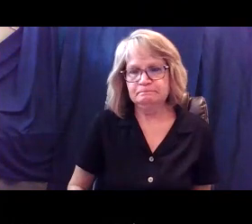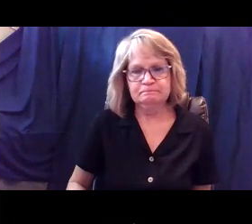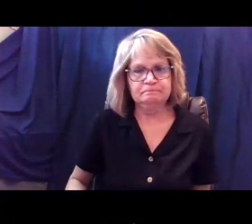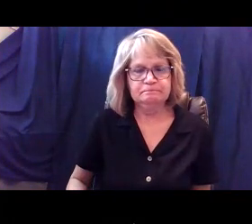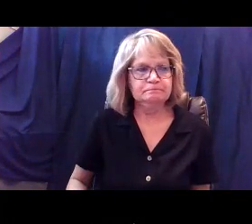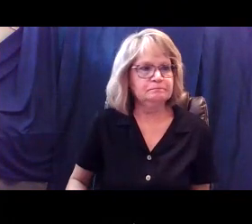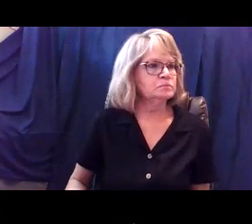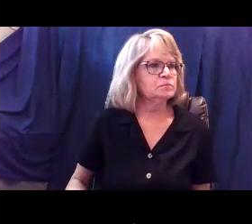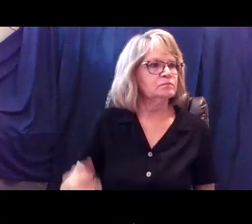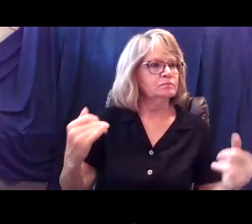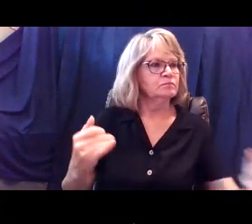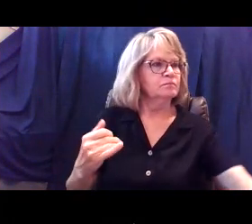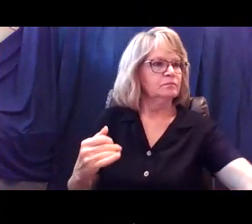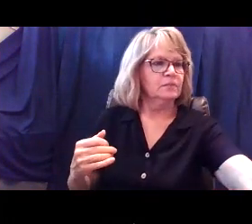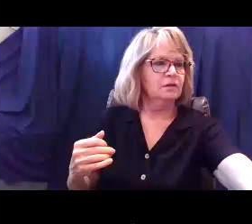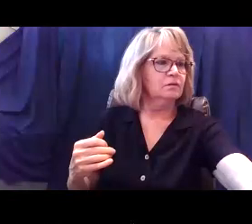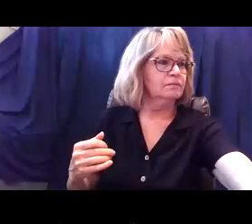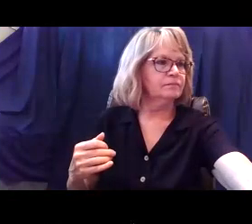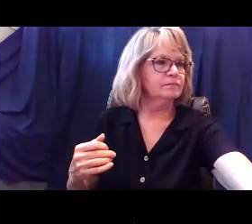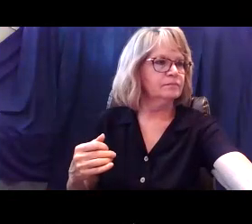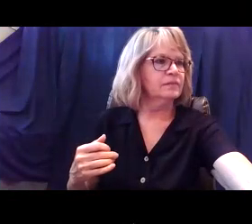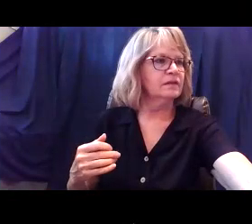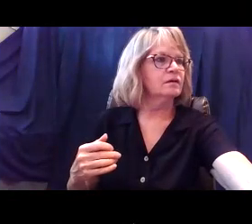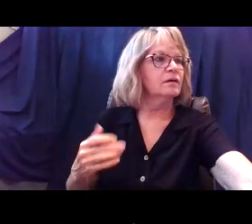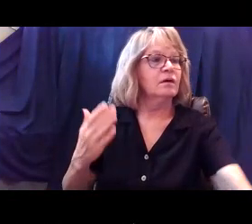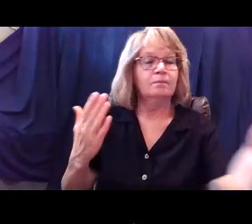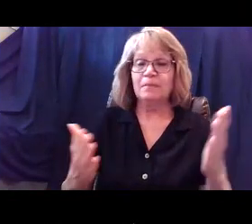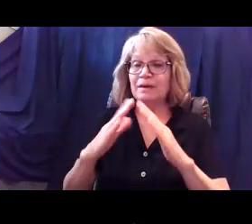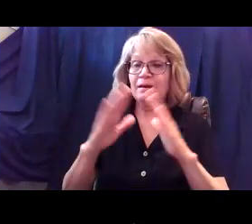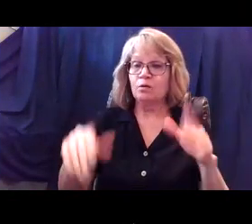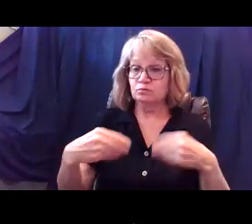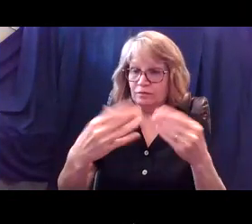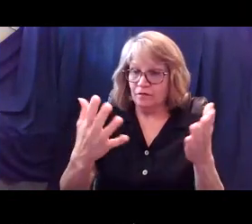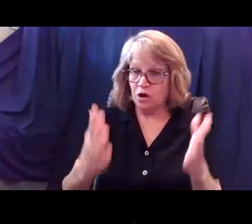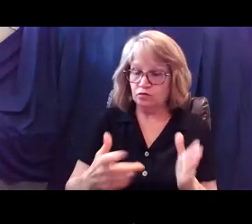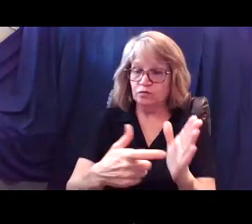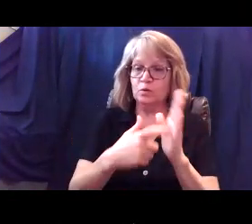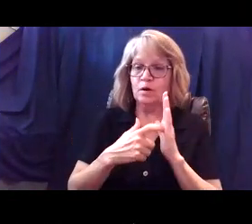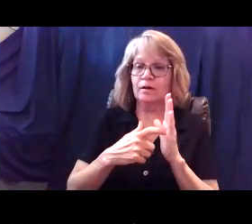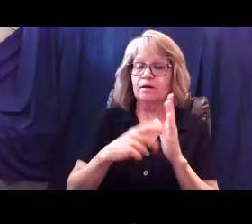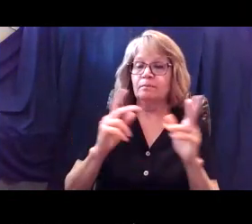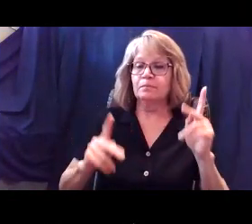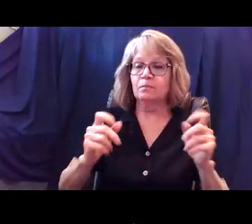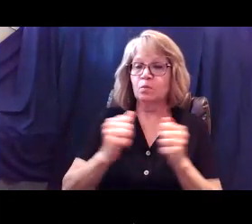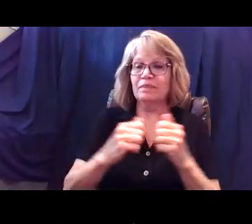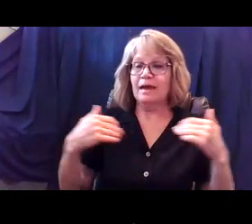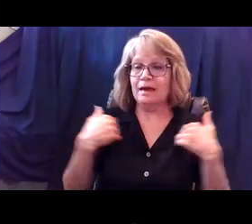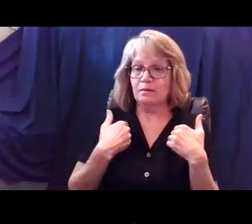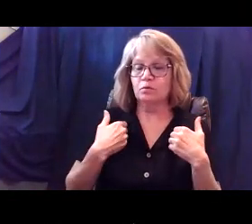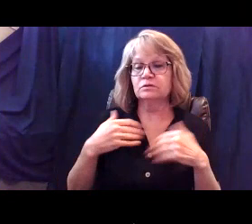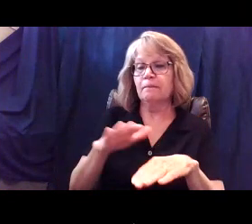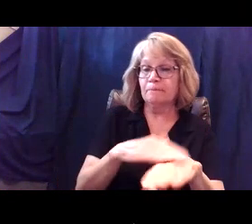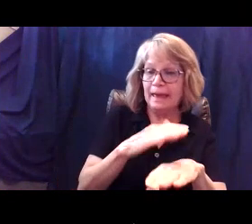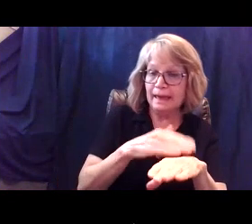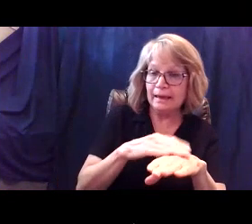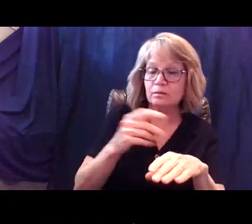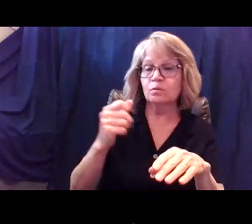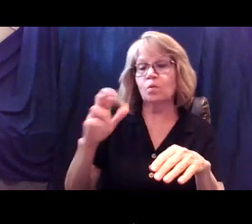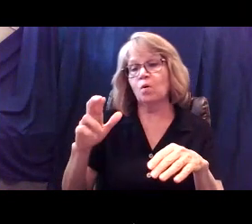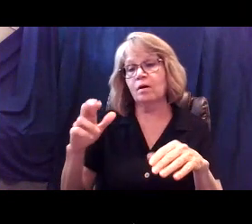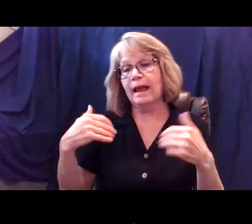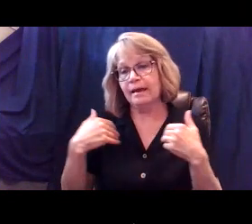Now, a housing provider may require that individuals with animals, whether it's a pet or an